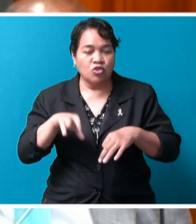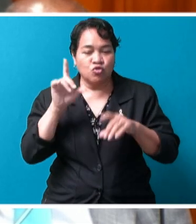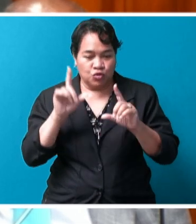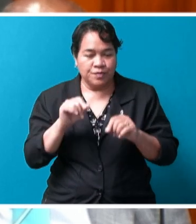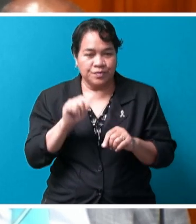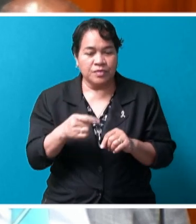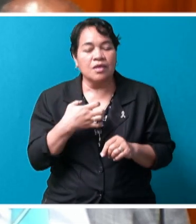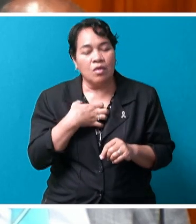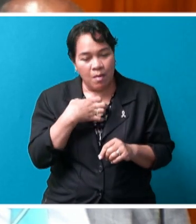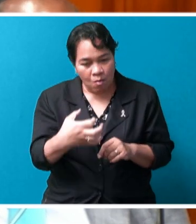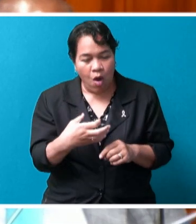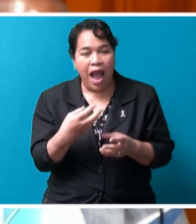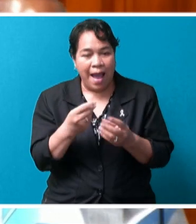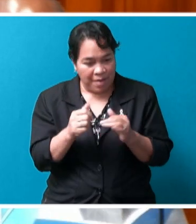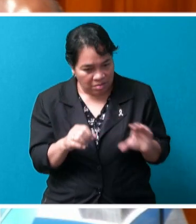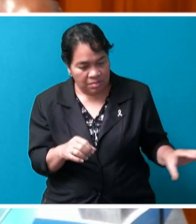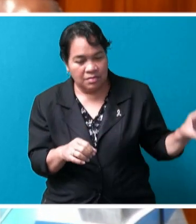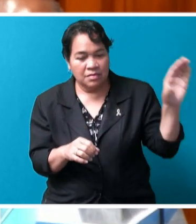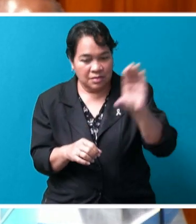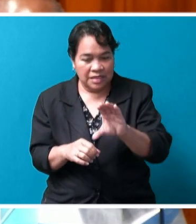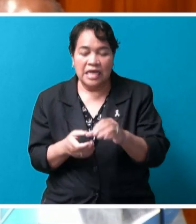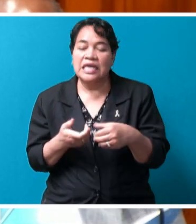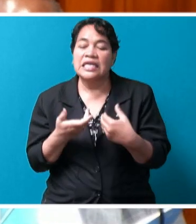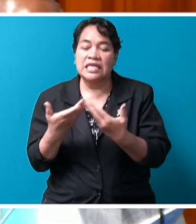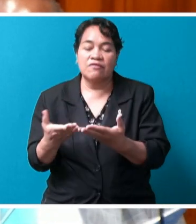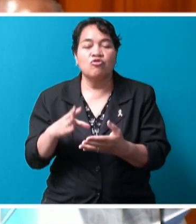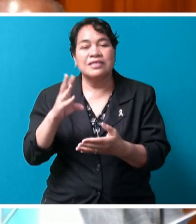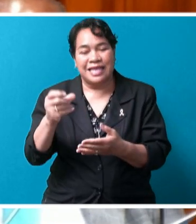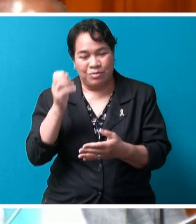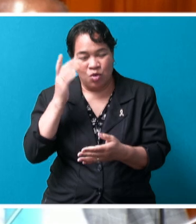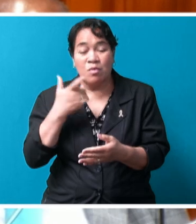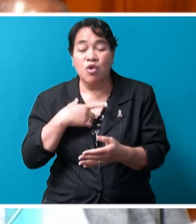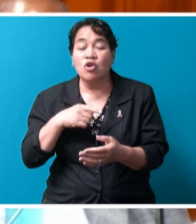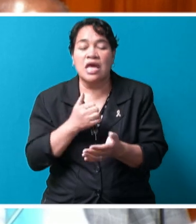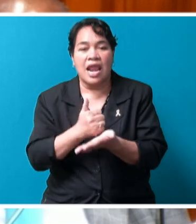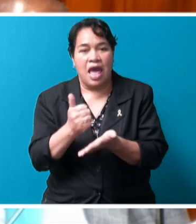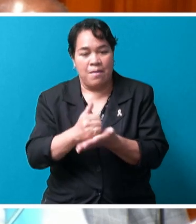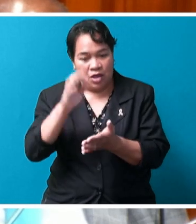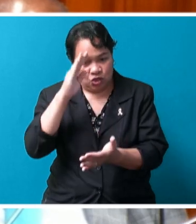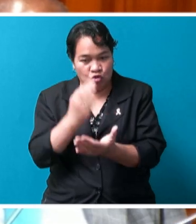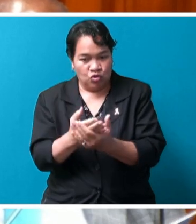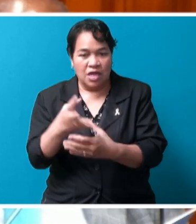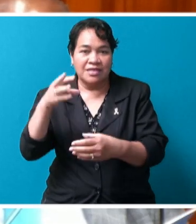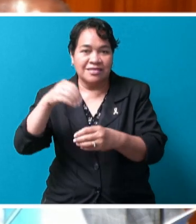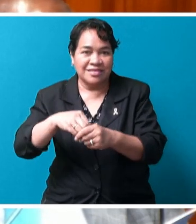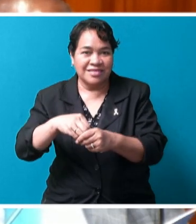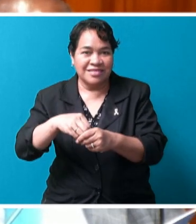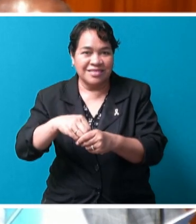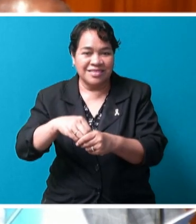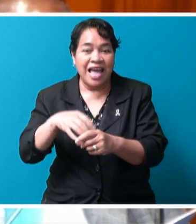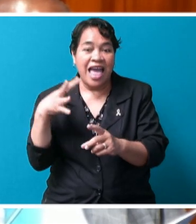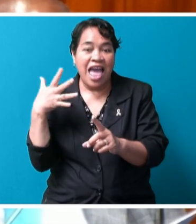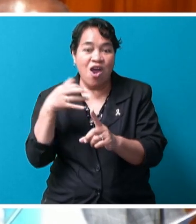more amount that has been given to some schools due to the number of students that is enrolled in the school. So higher